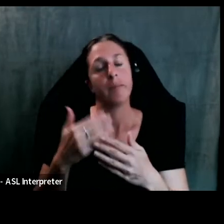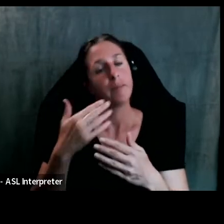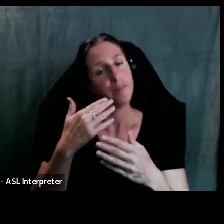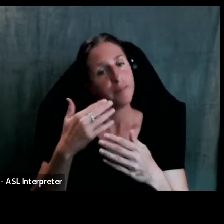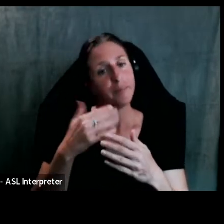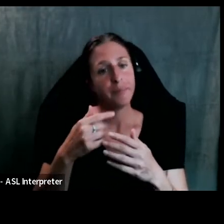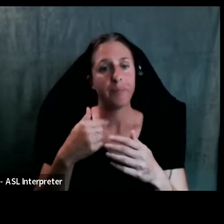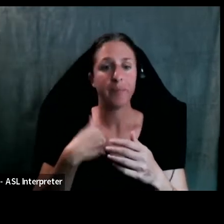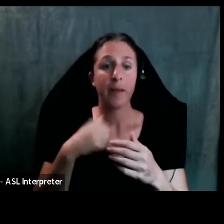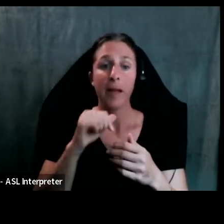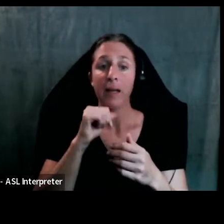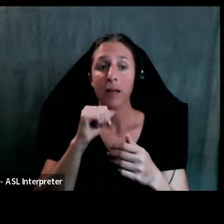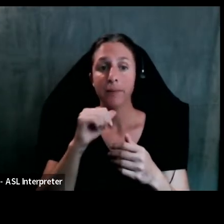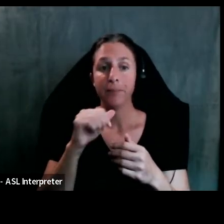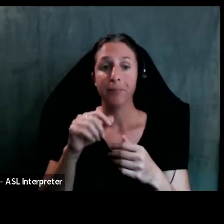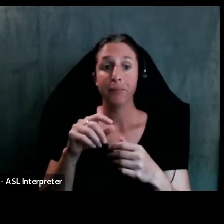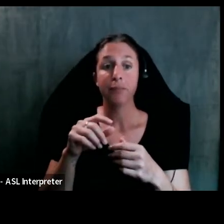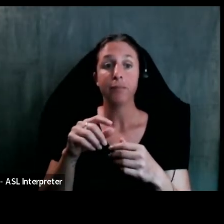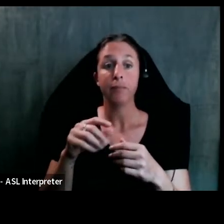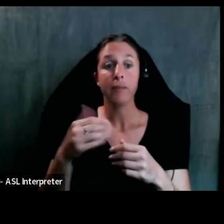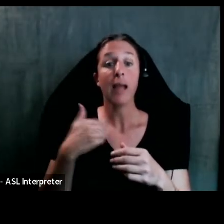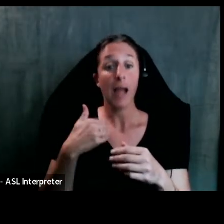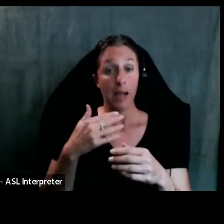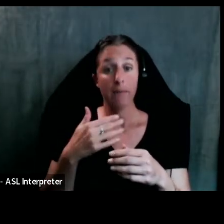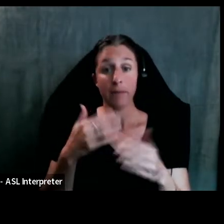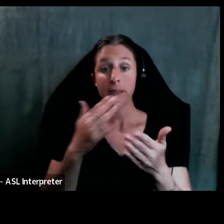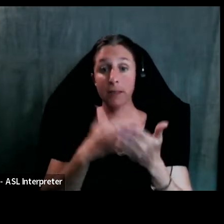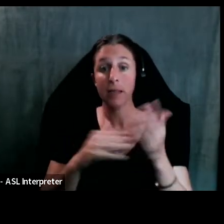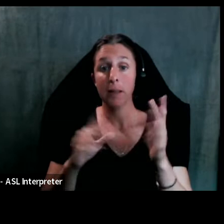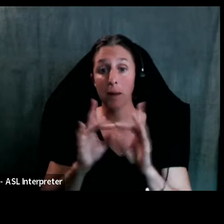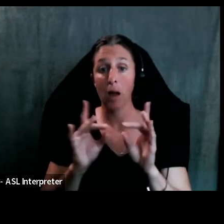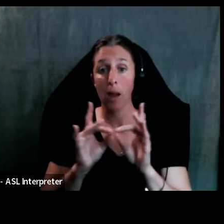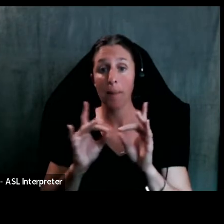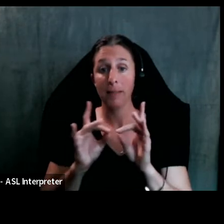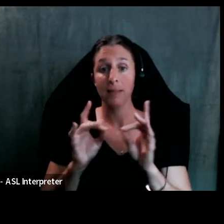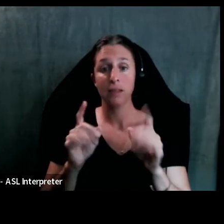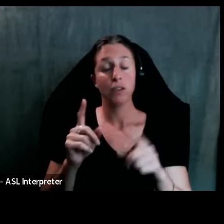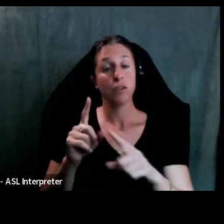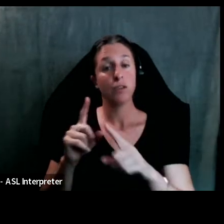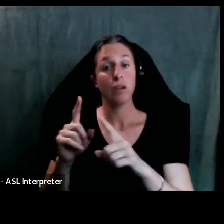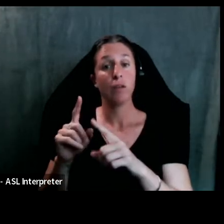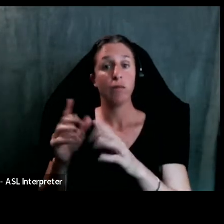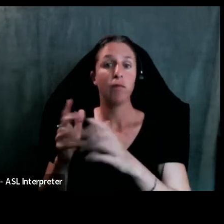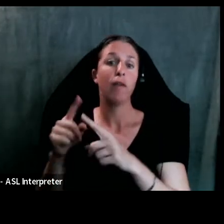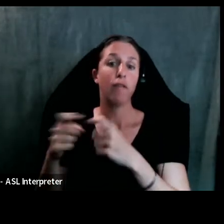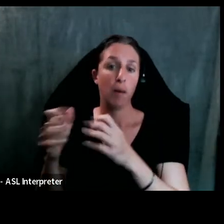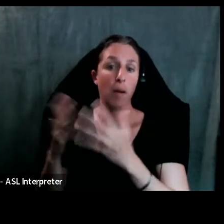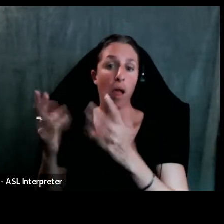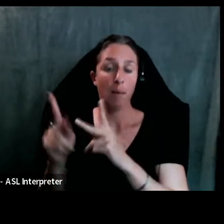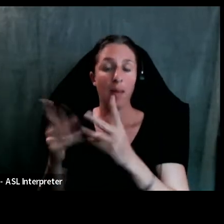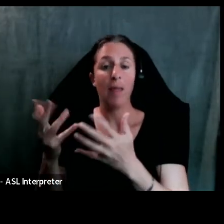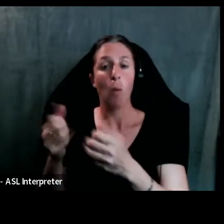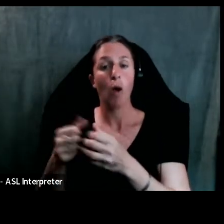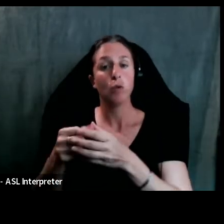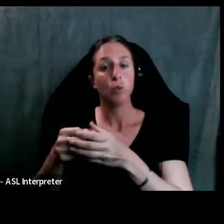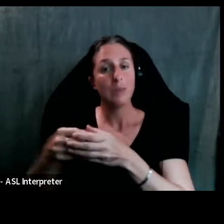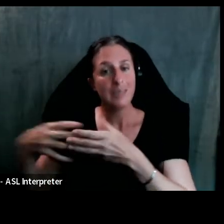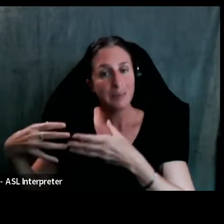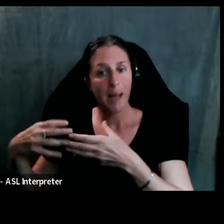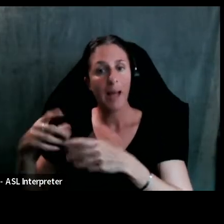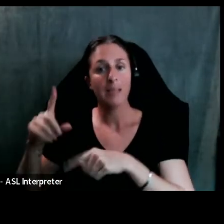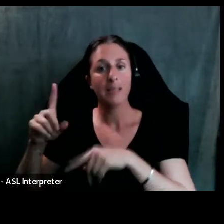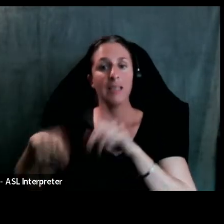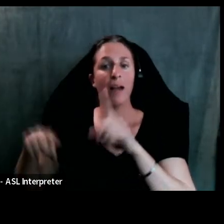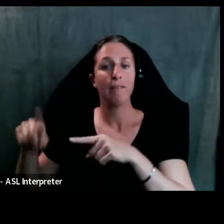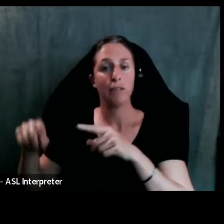think that, okay, so there were some comments there that it's from a lot of people that they would like to expand the diversity training beyond